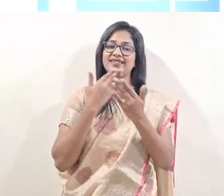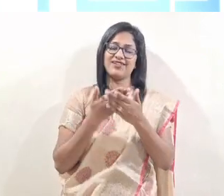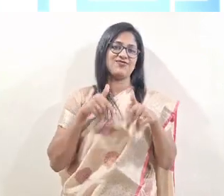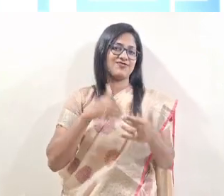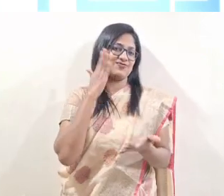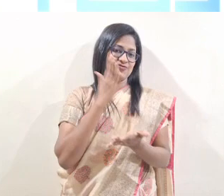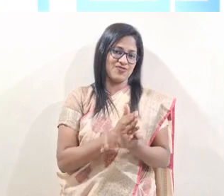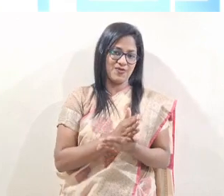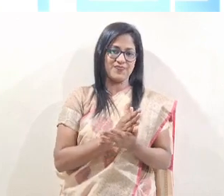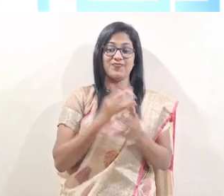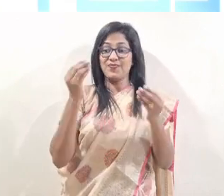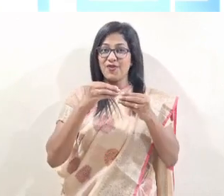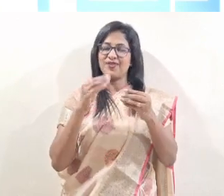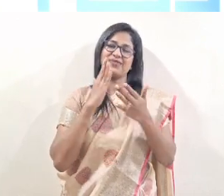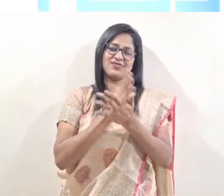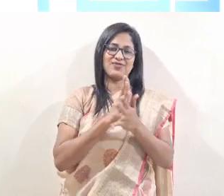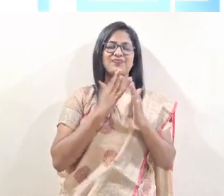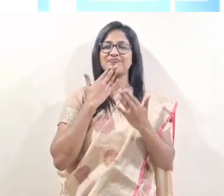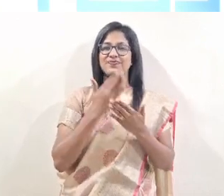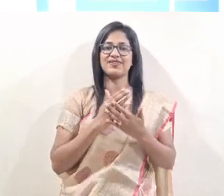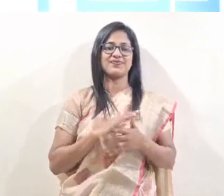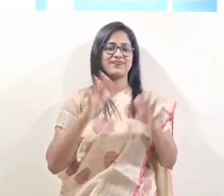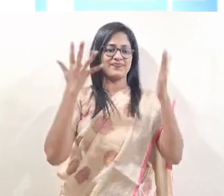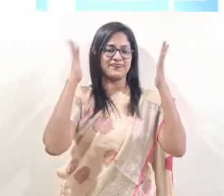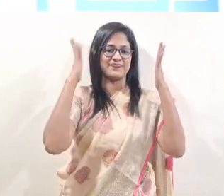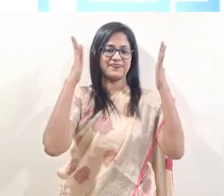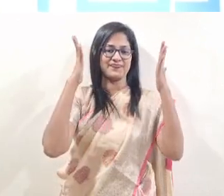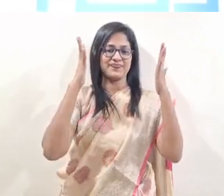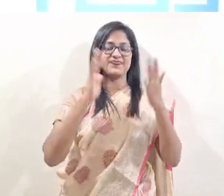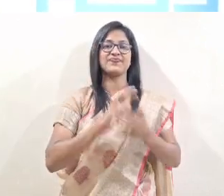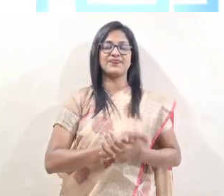you. I'll stop there. There's more, but I'll stop there.